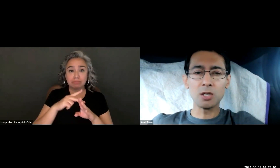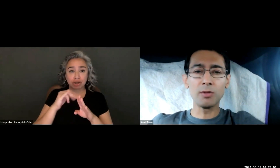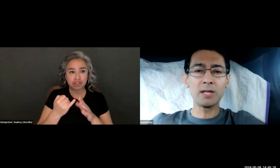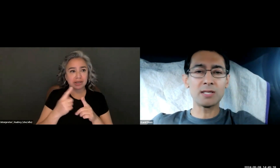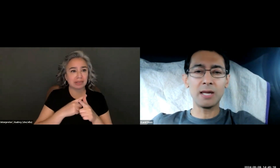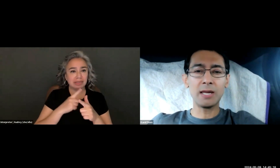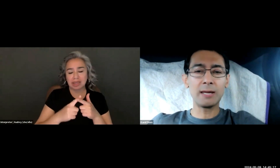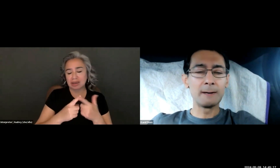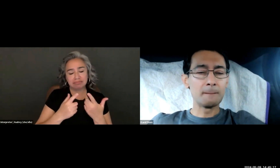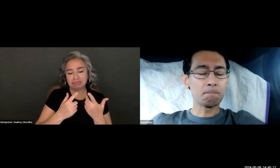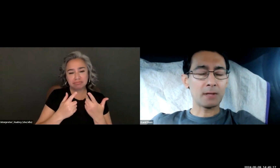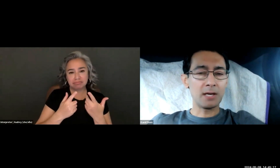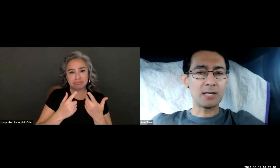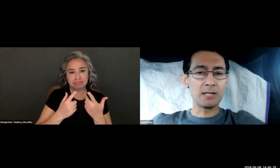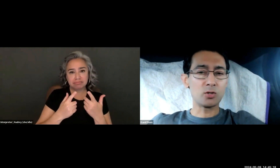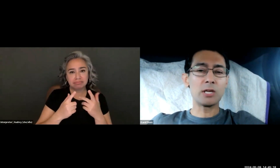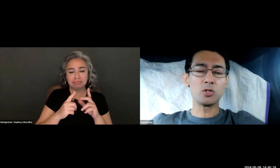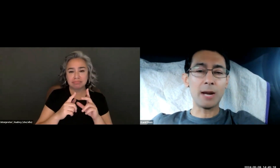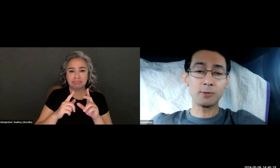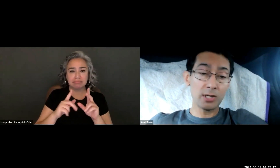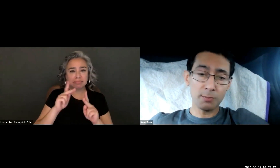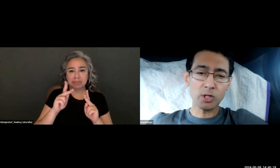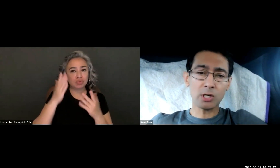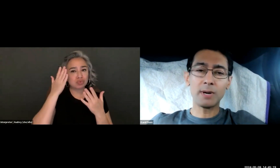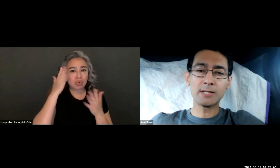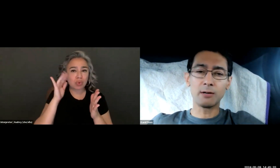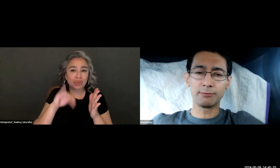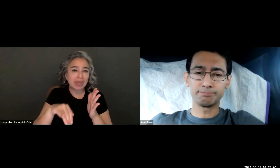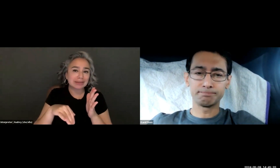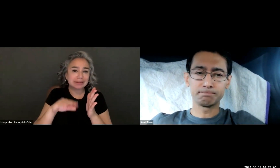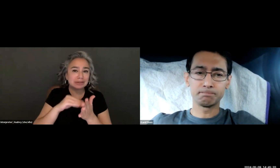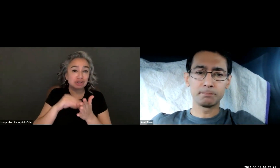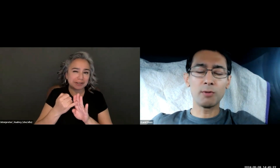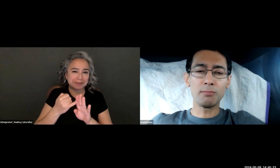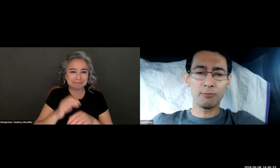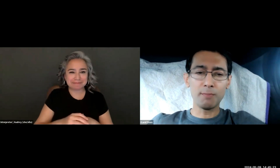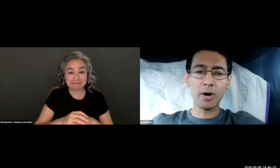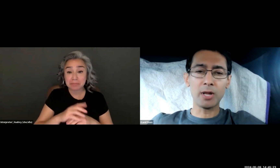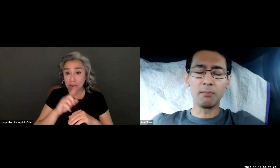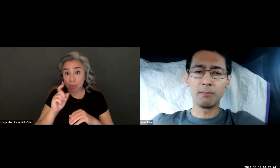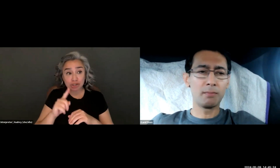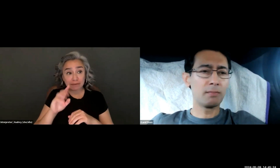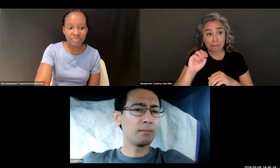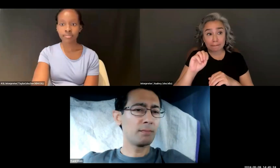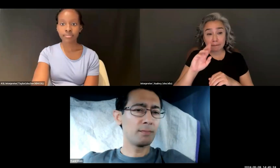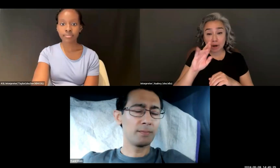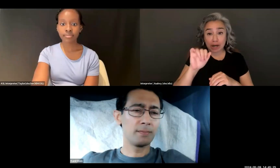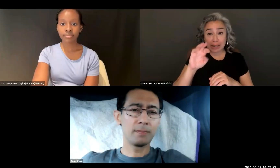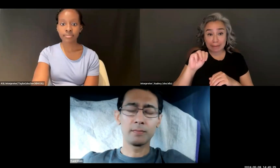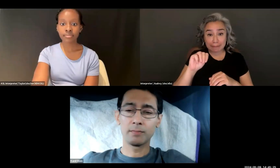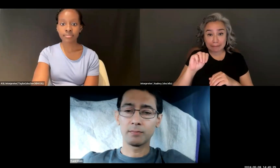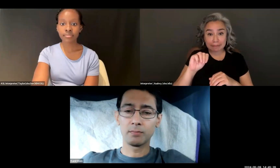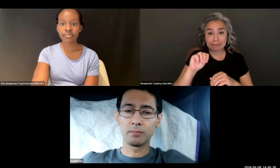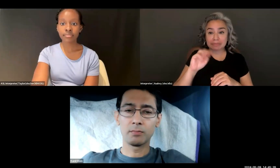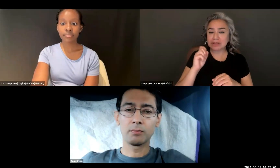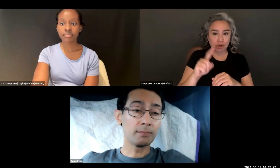nobody needs to know that it's a dissertation chapter. It's a project by itself. From Mariam. Yeah, and also there was a